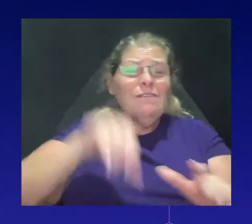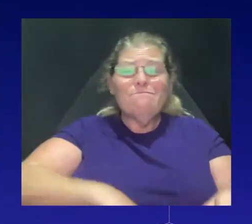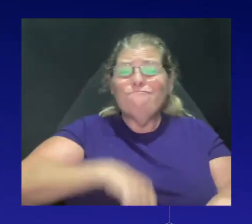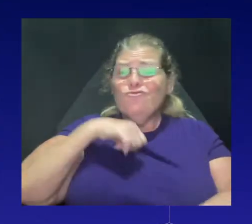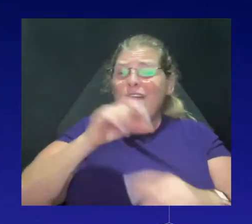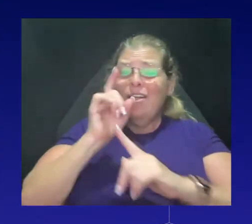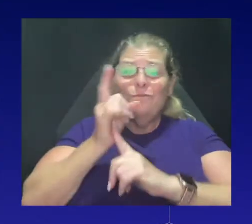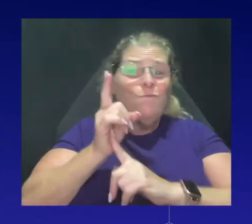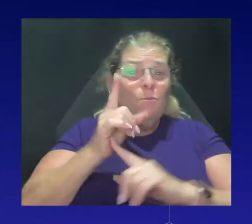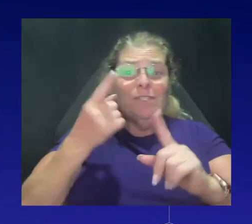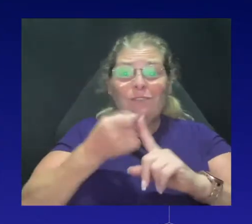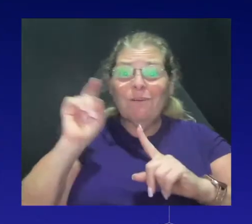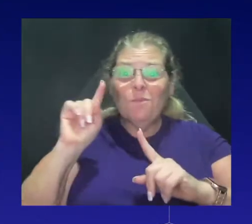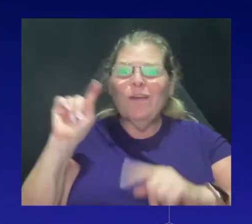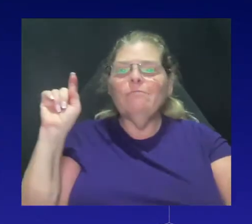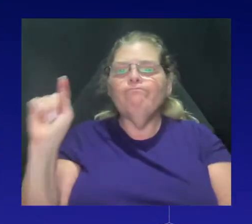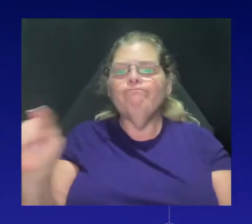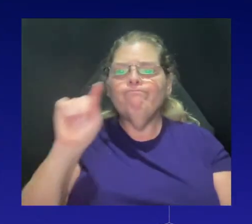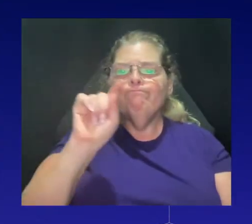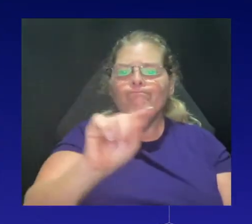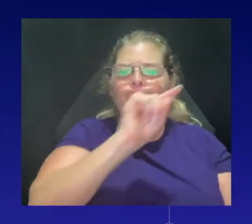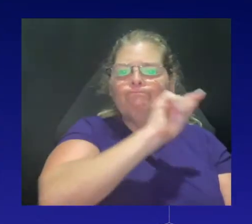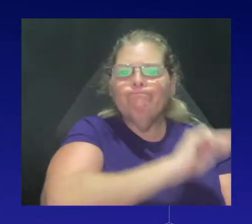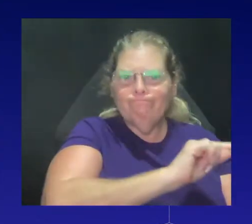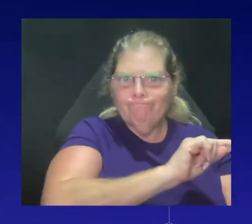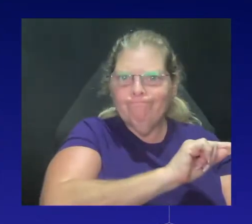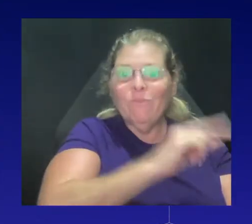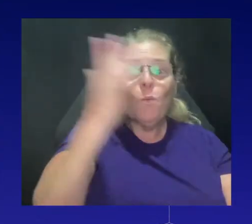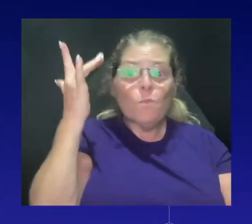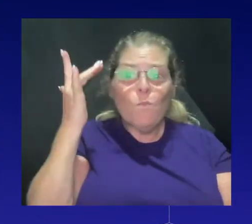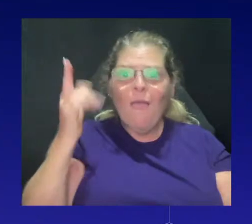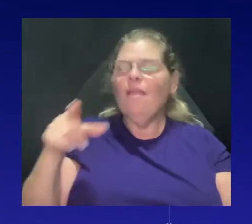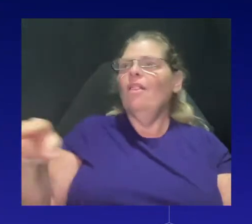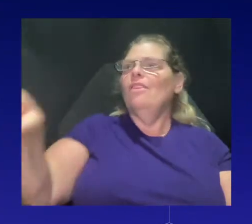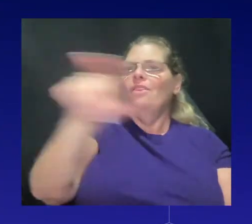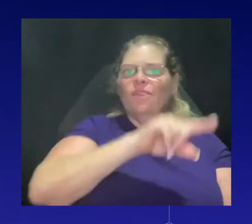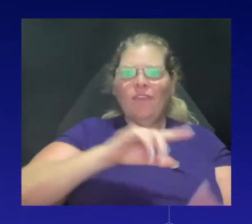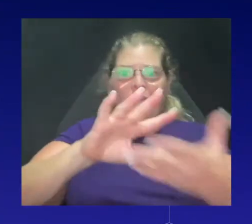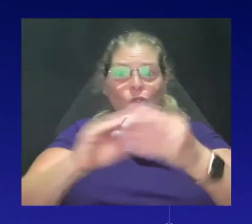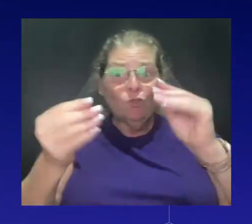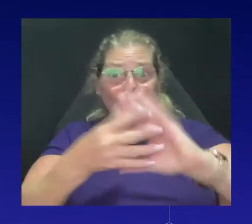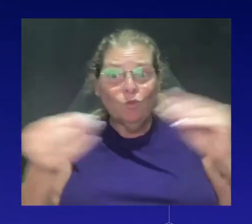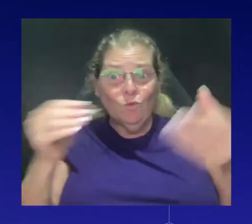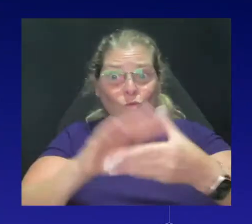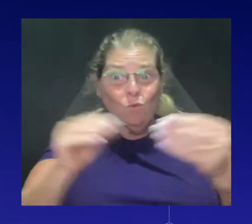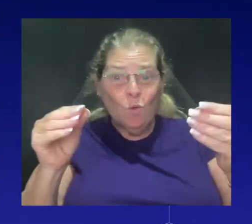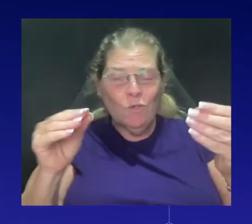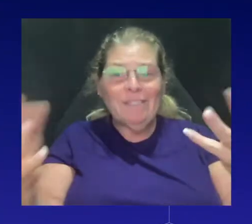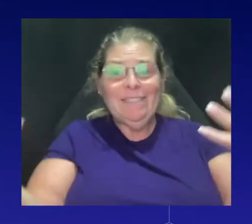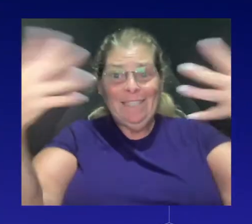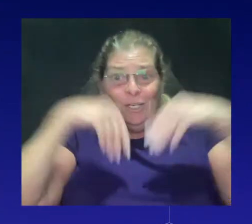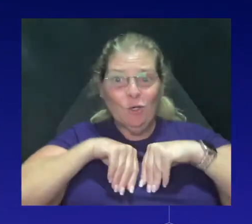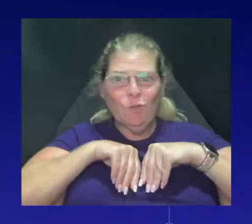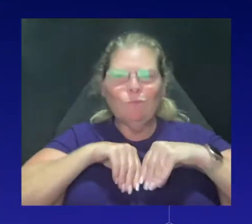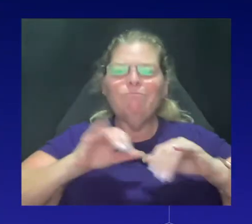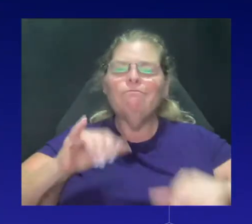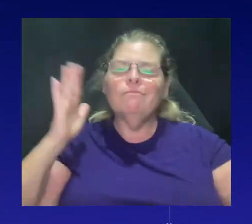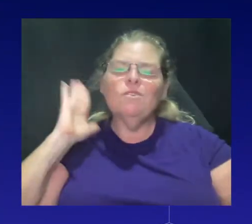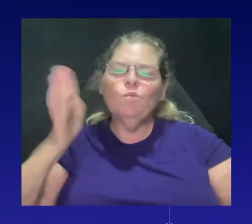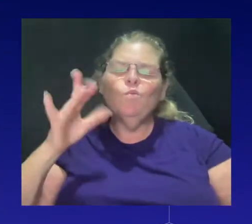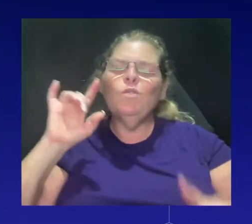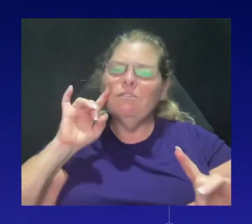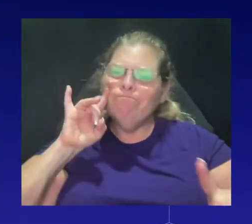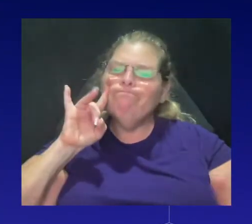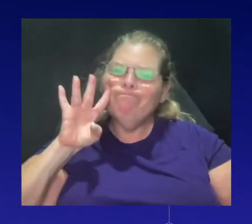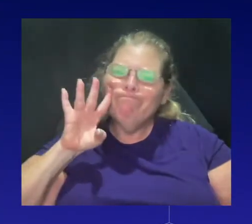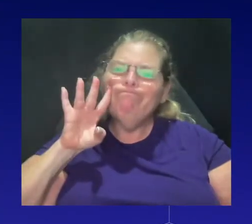come because we included people who have a story to tell that's going to knock your socks off. And so I hope you're here